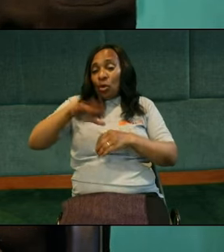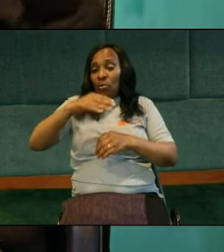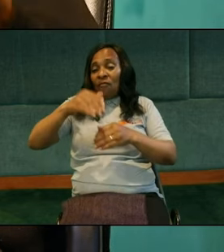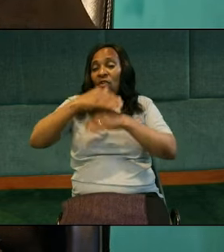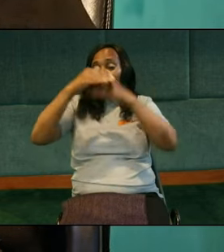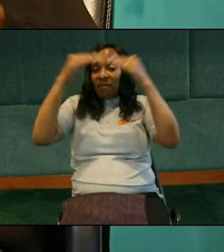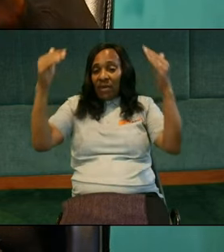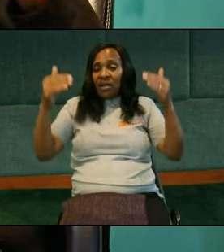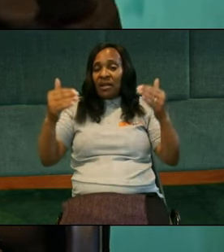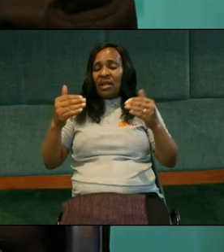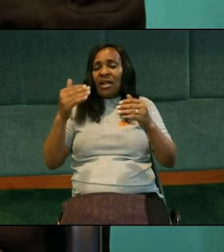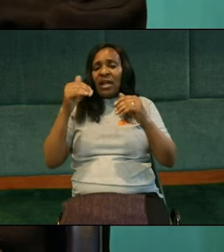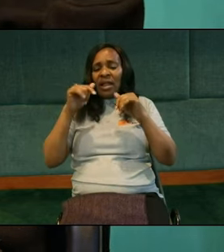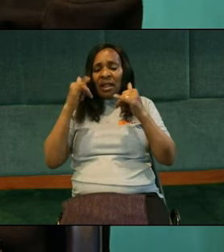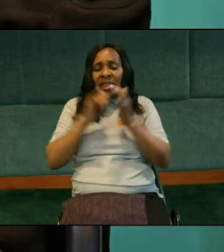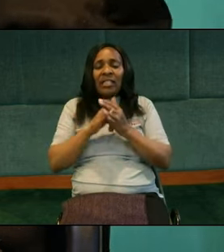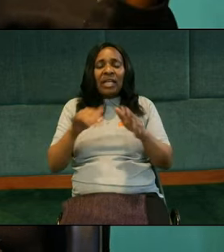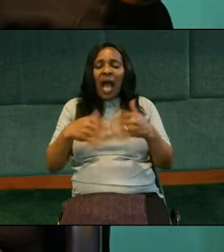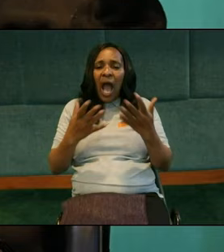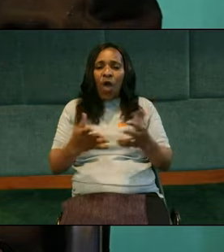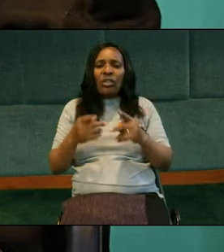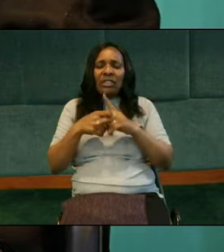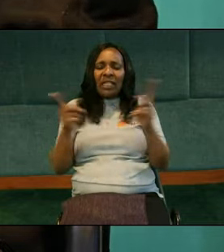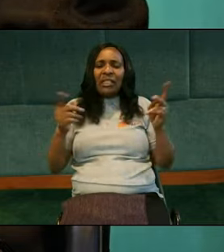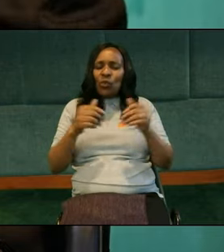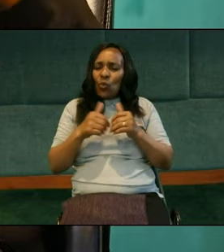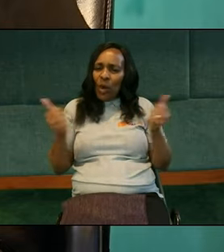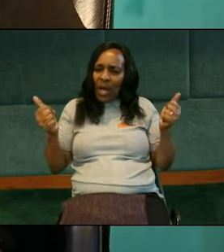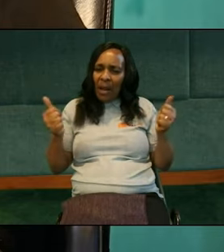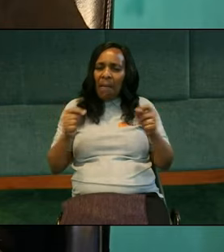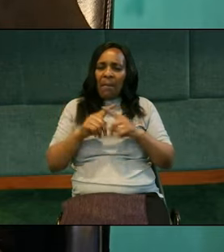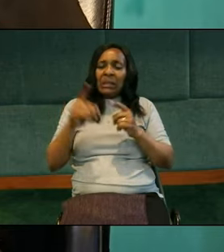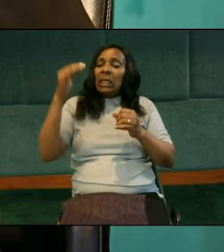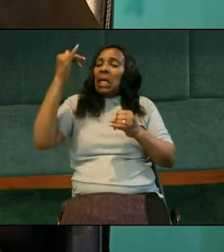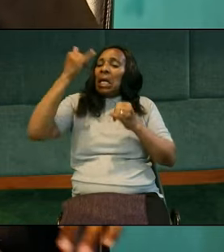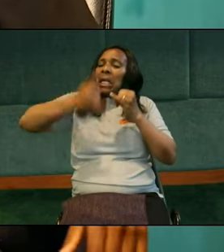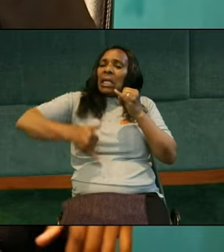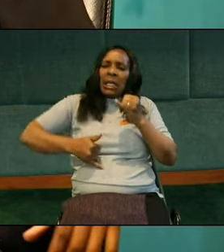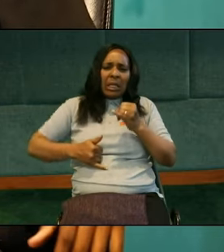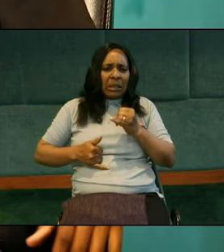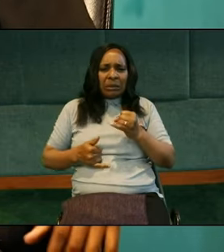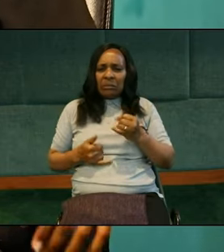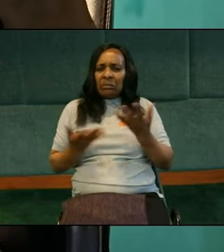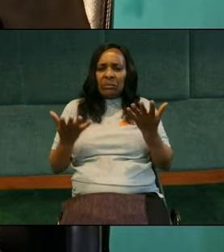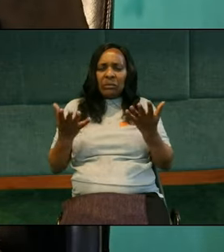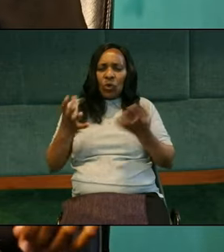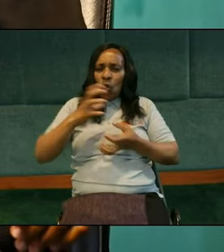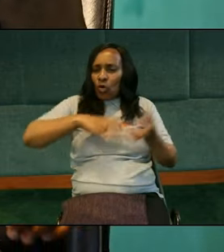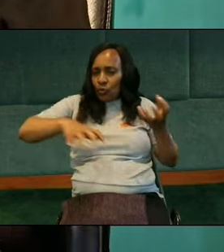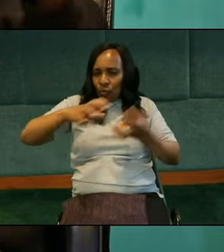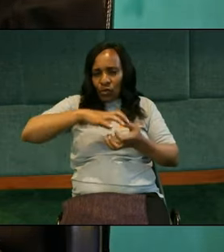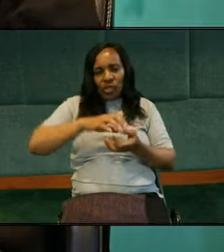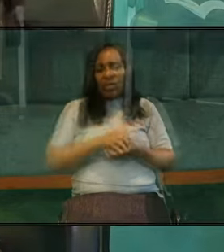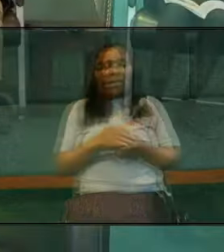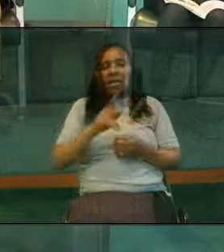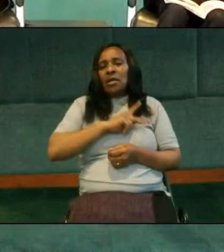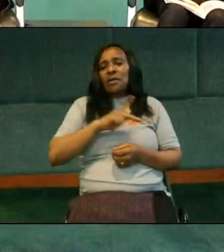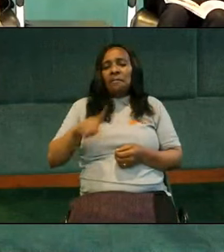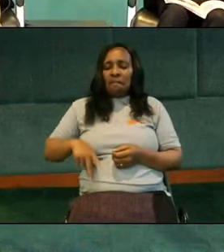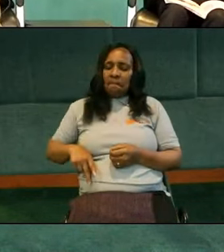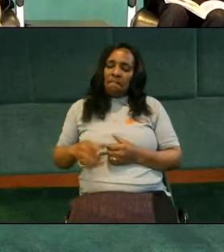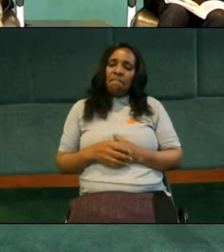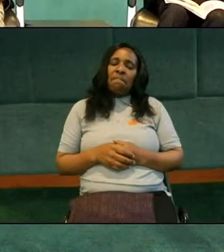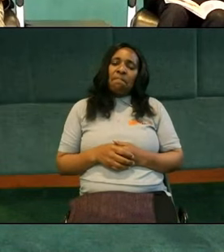the progression of how he started well and ended falling off. Yeah. Mm-hmm. Thank you.